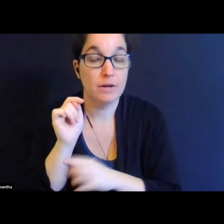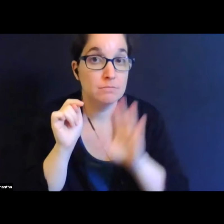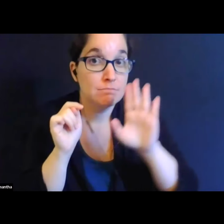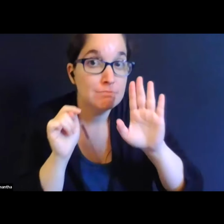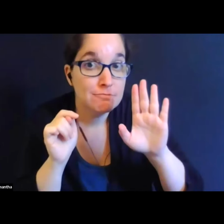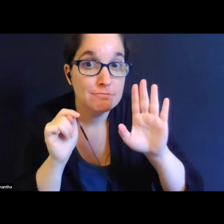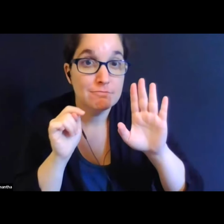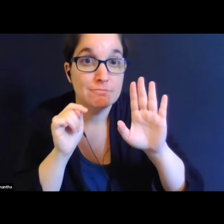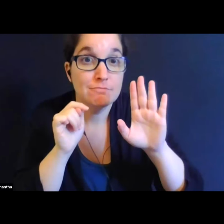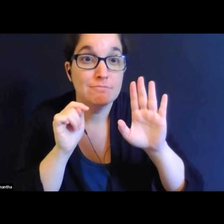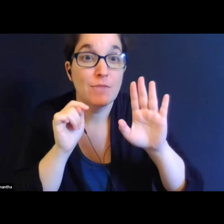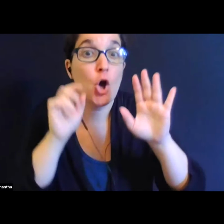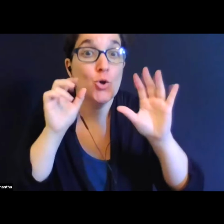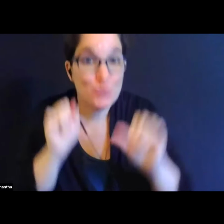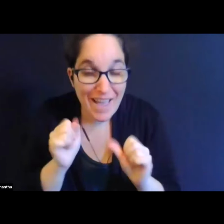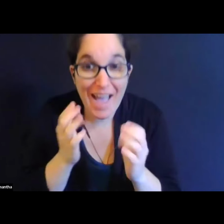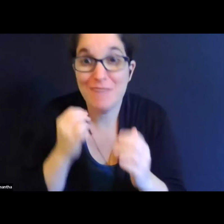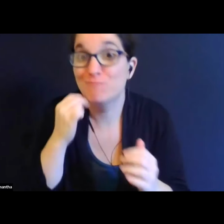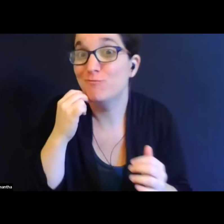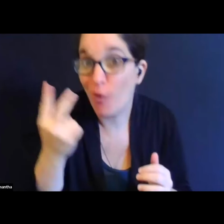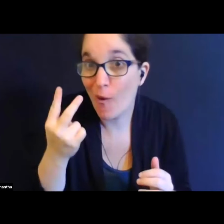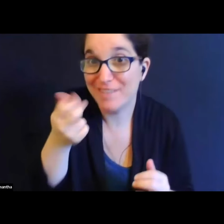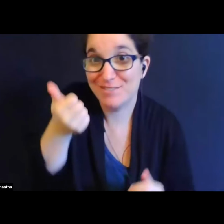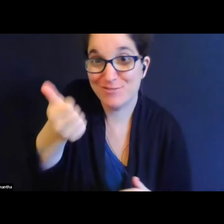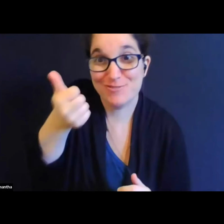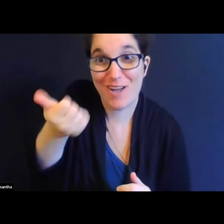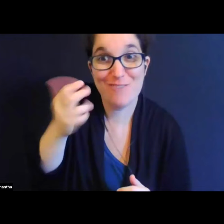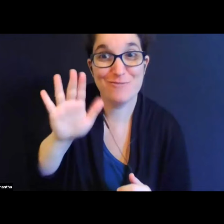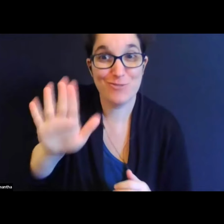off of mute and ask your question.